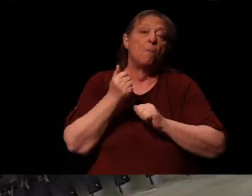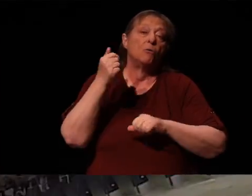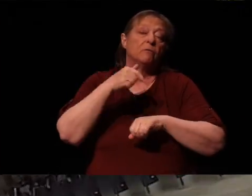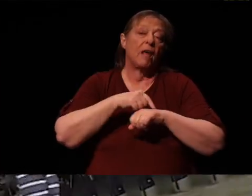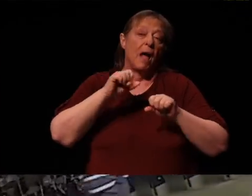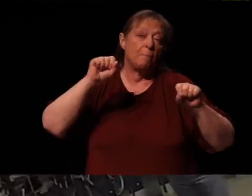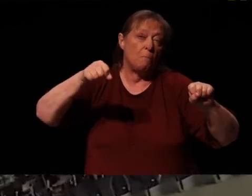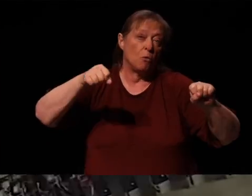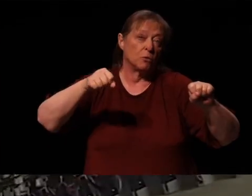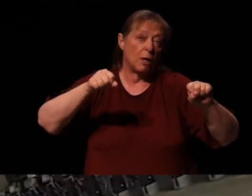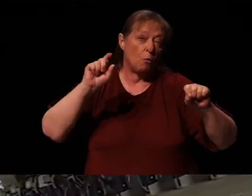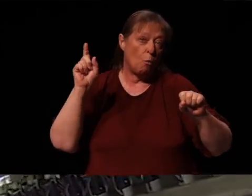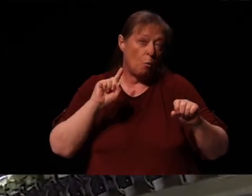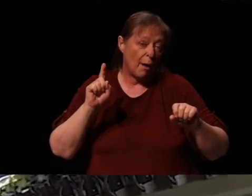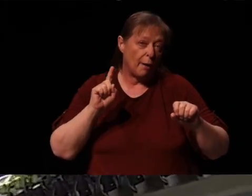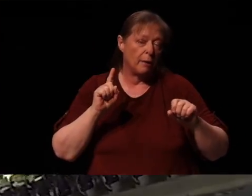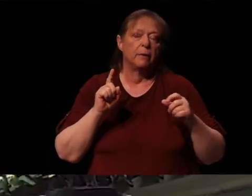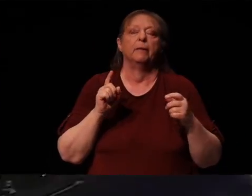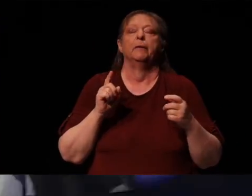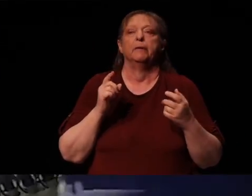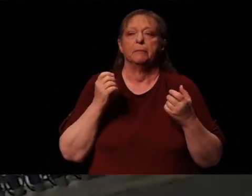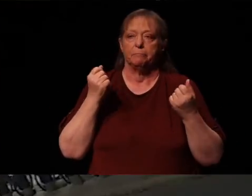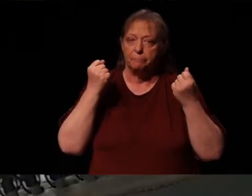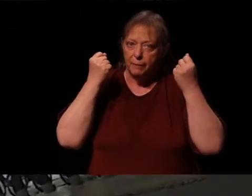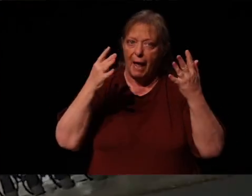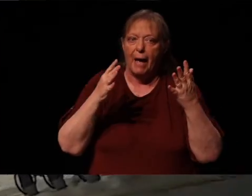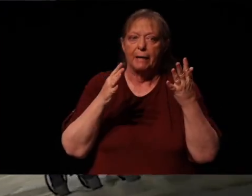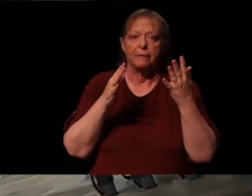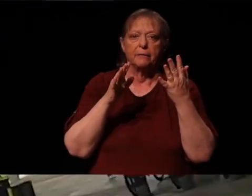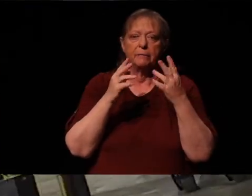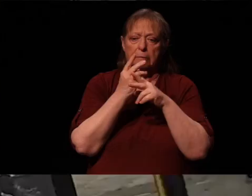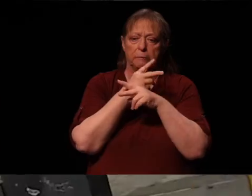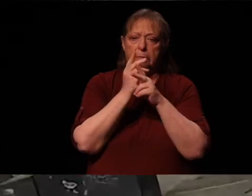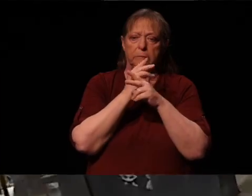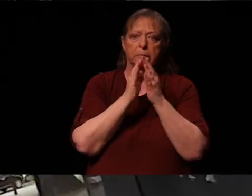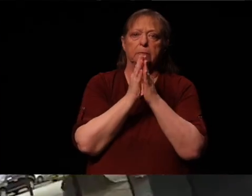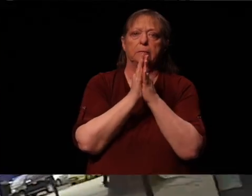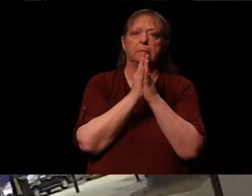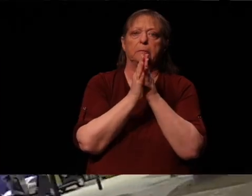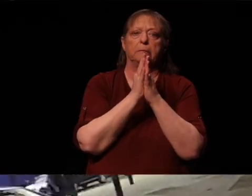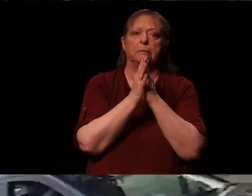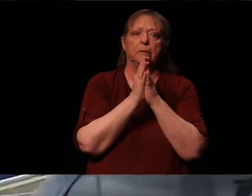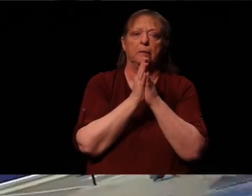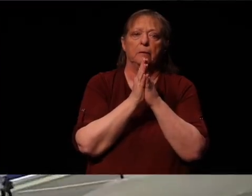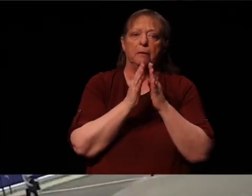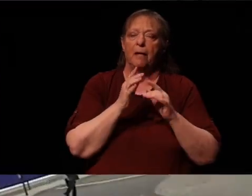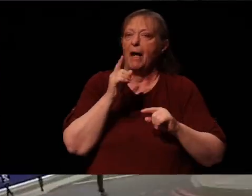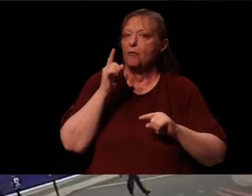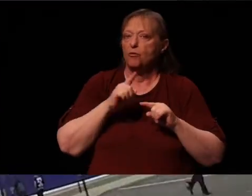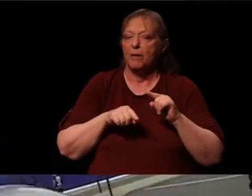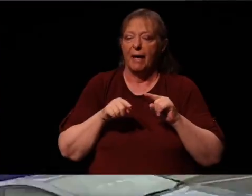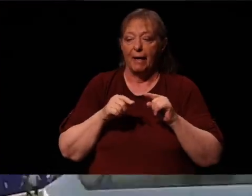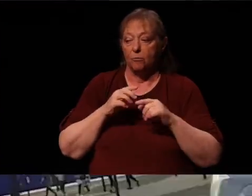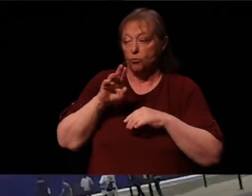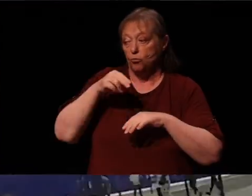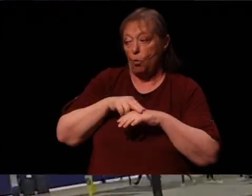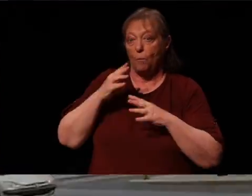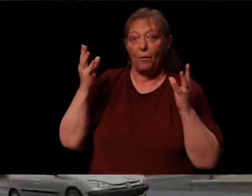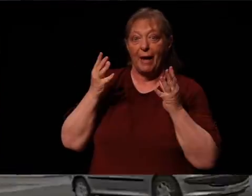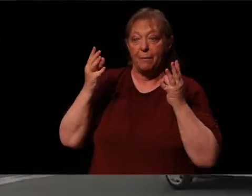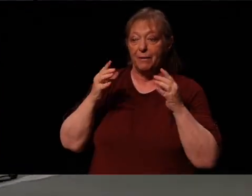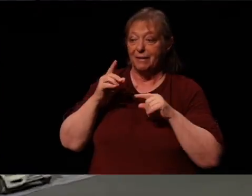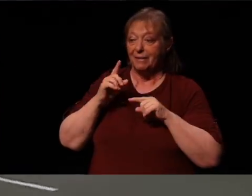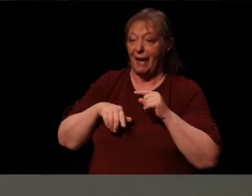mostly used in areas where there's a very high traffic area and you can't